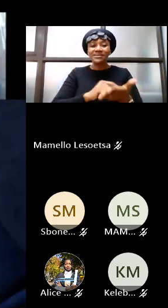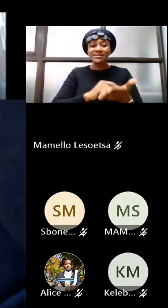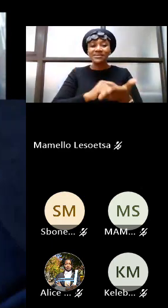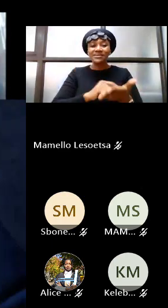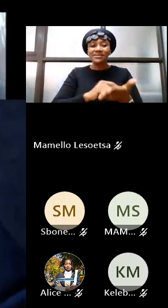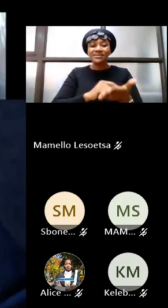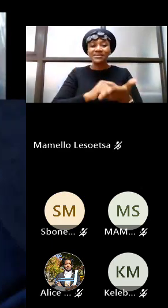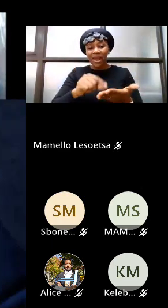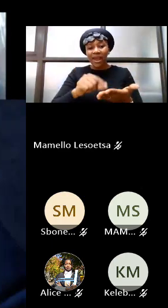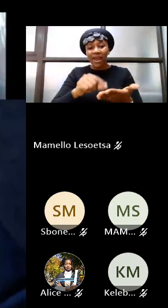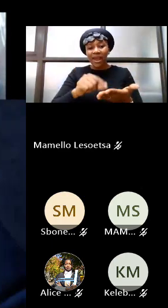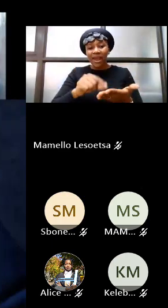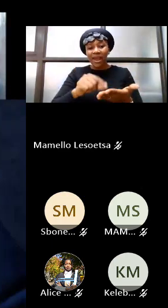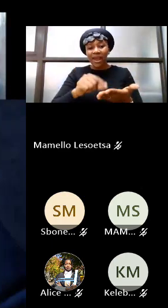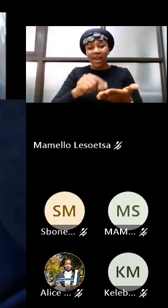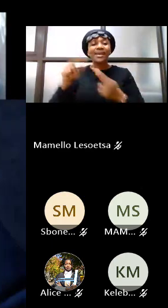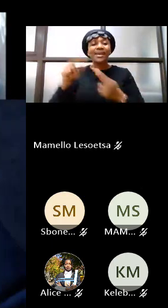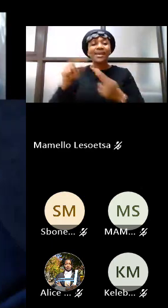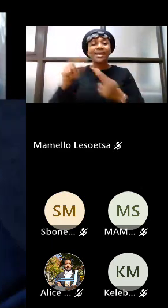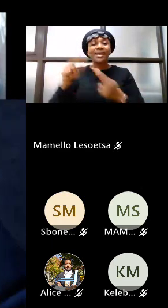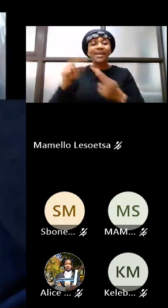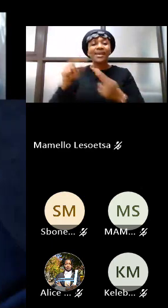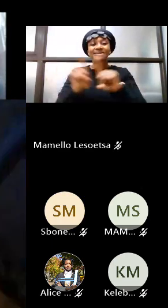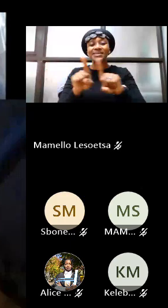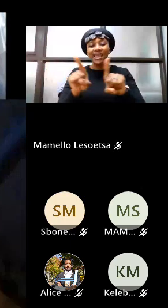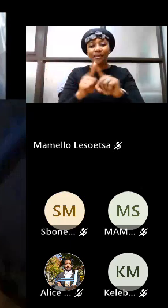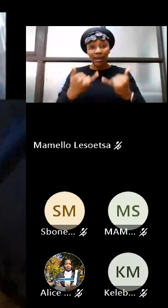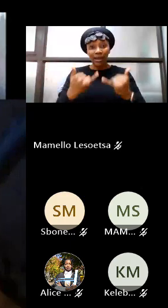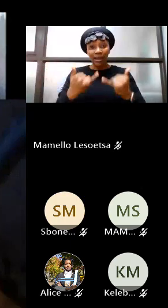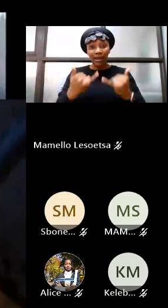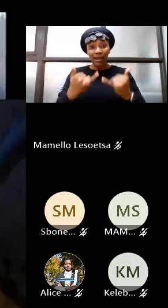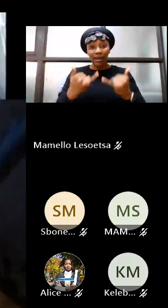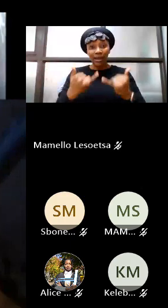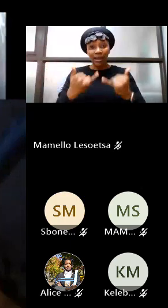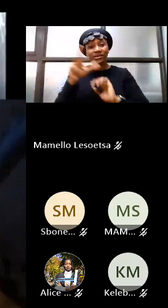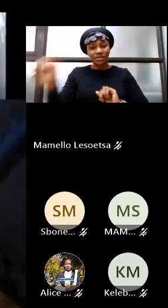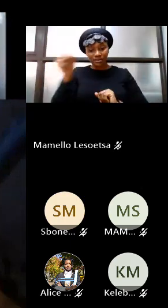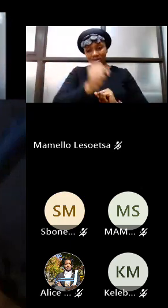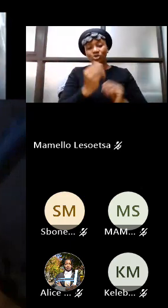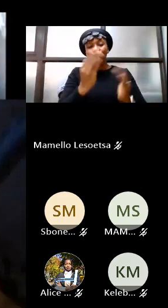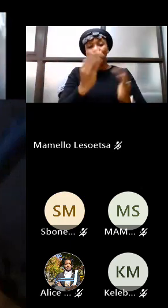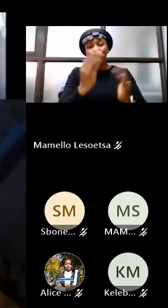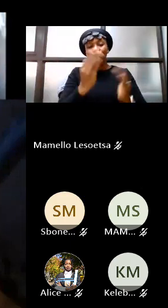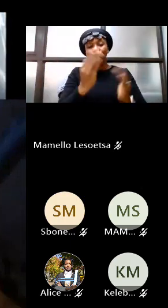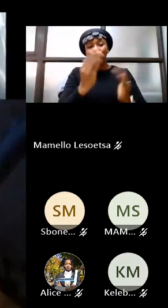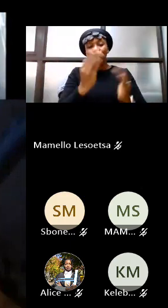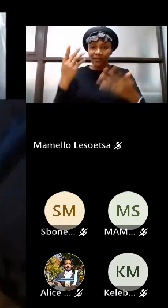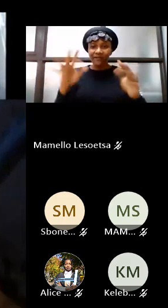of the person that you want to bring to school. Second one is